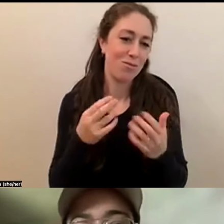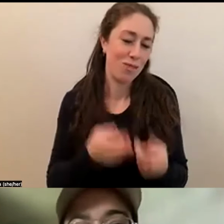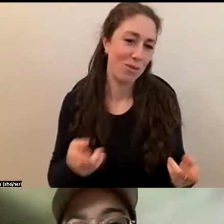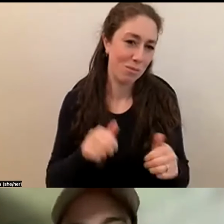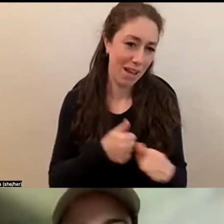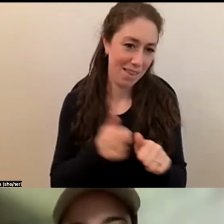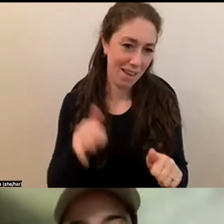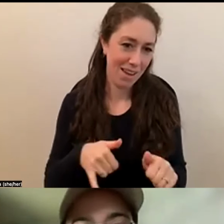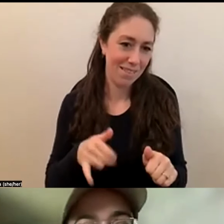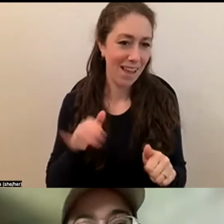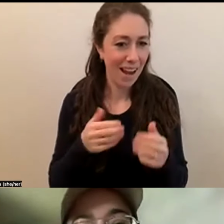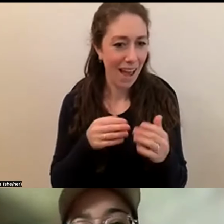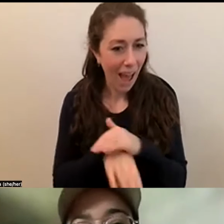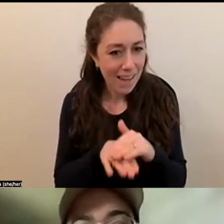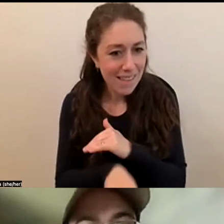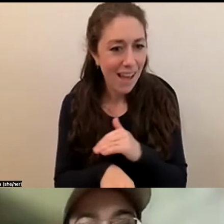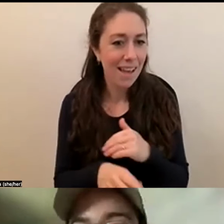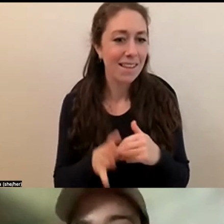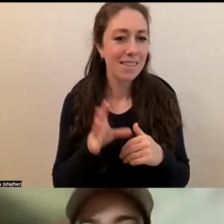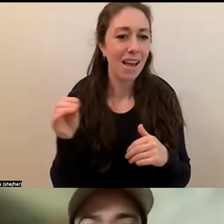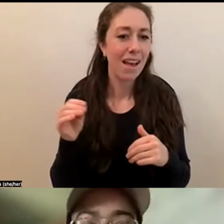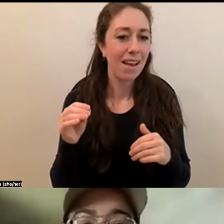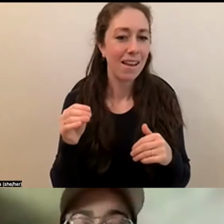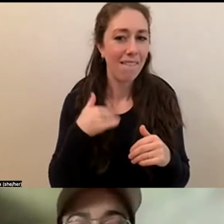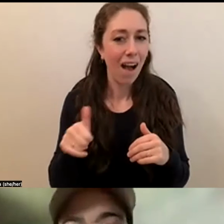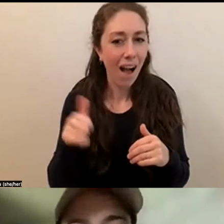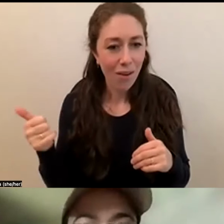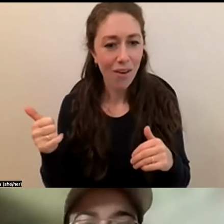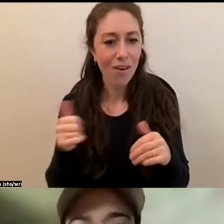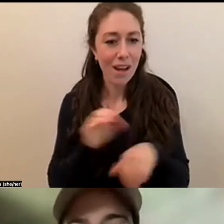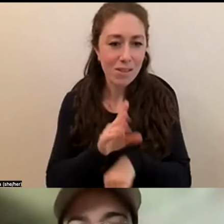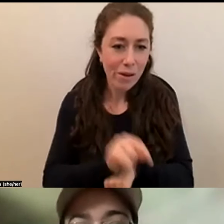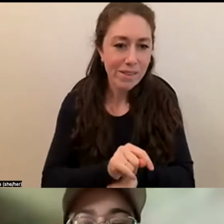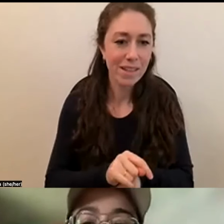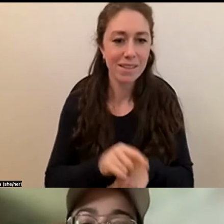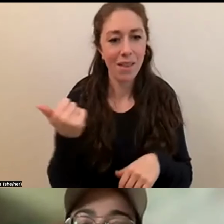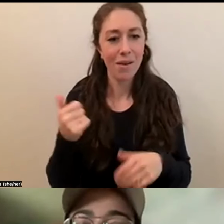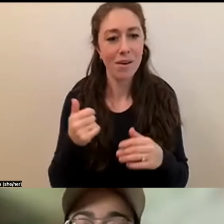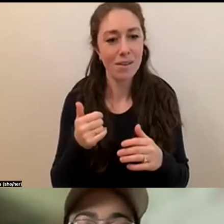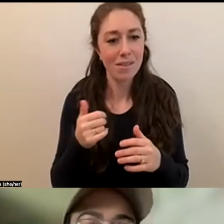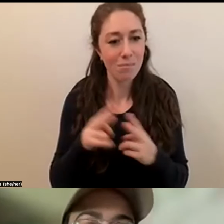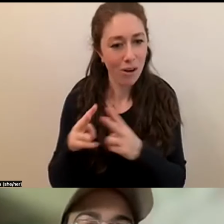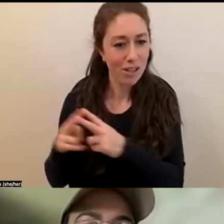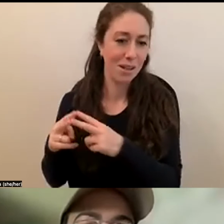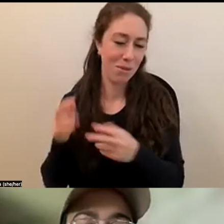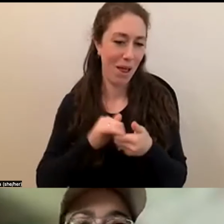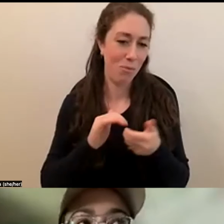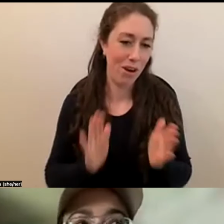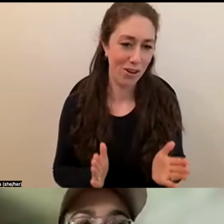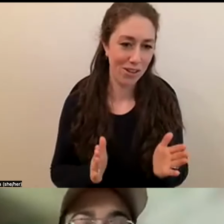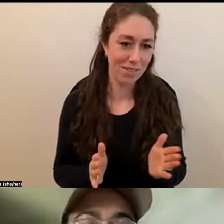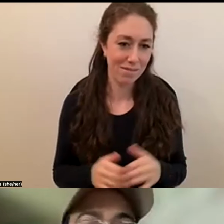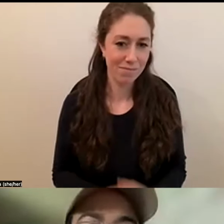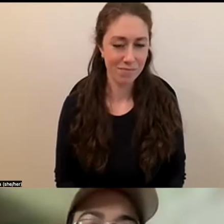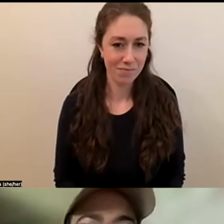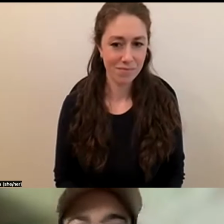and that access point, and maybe to other consultants and partnerships and collaborators. That's for